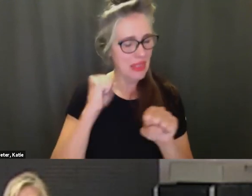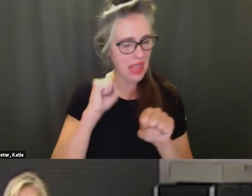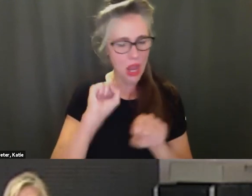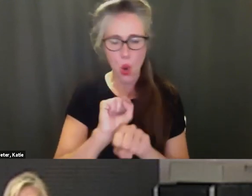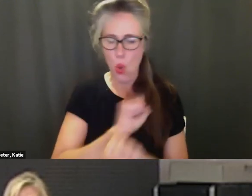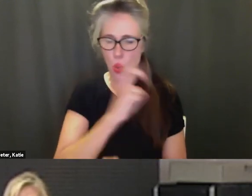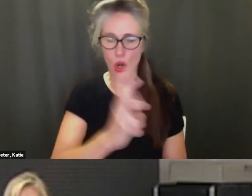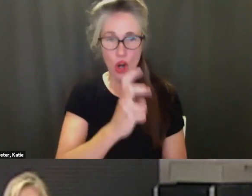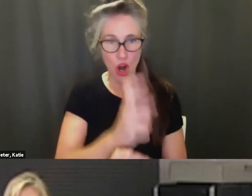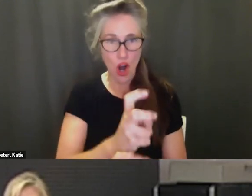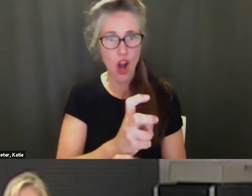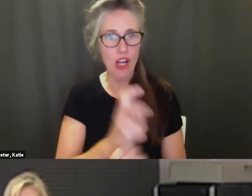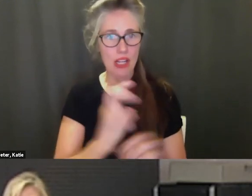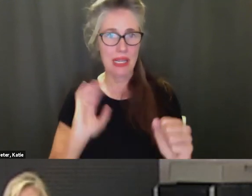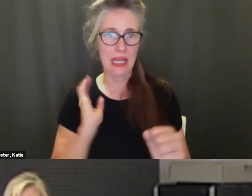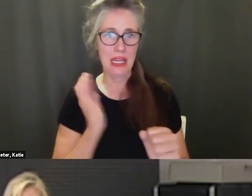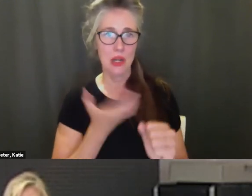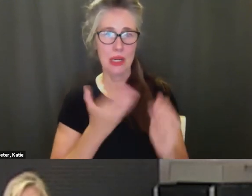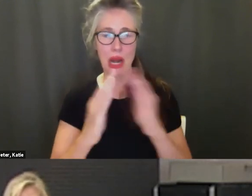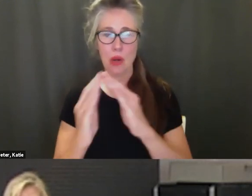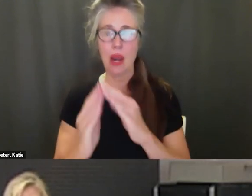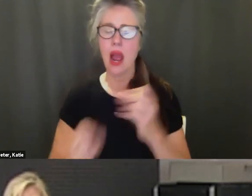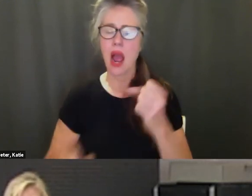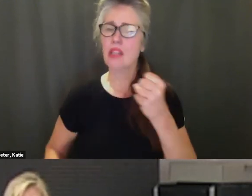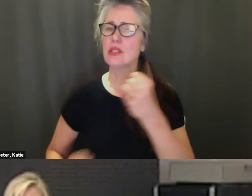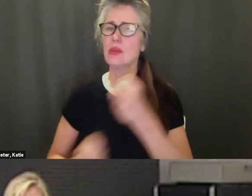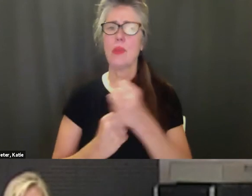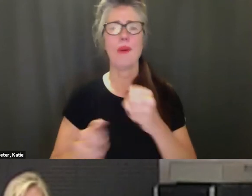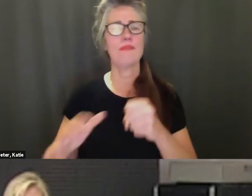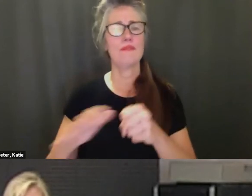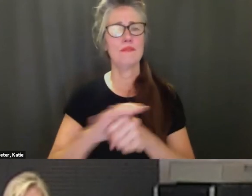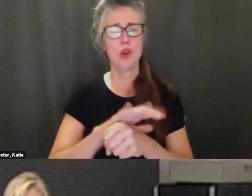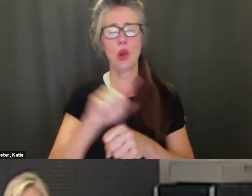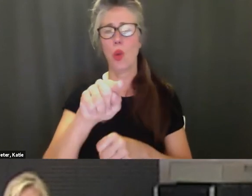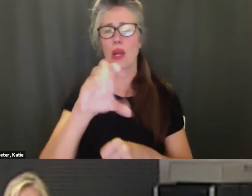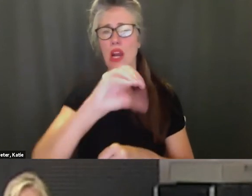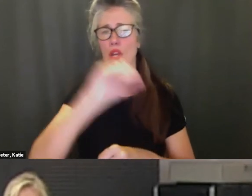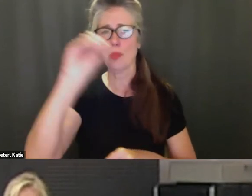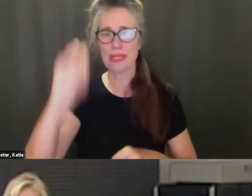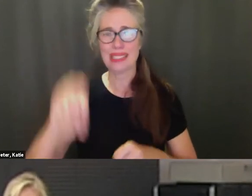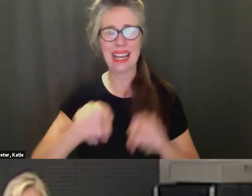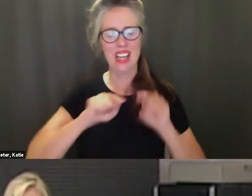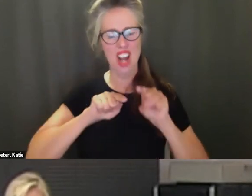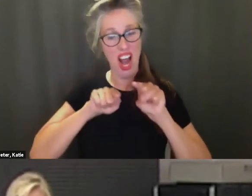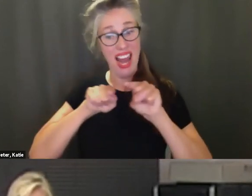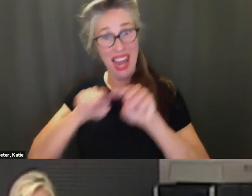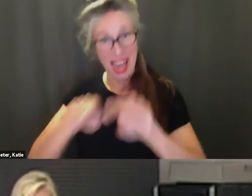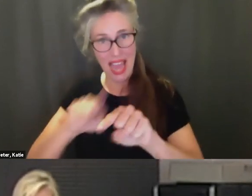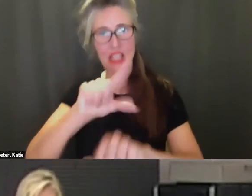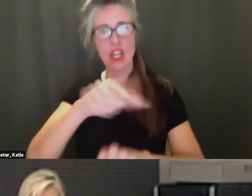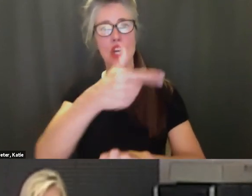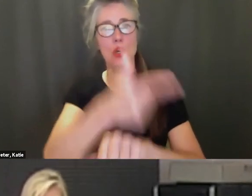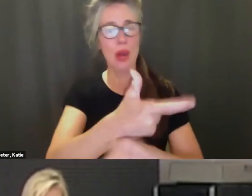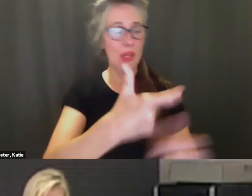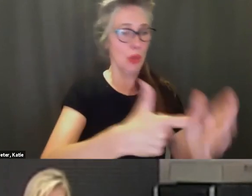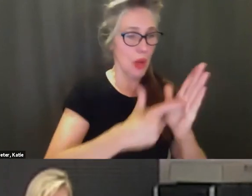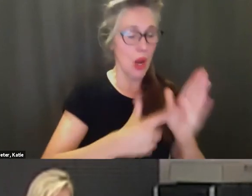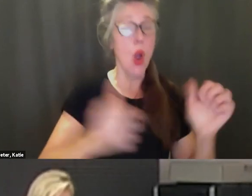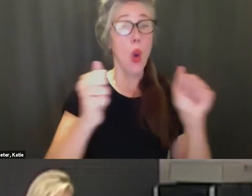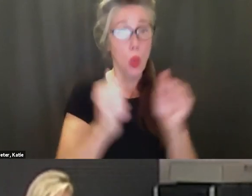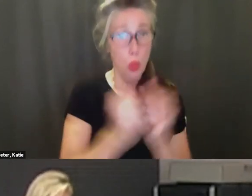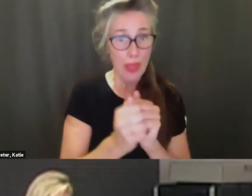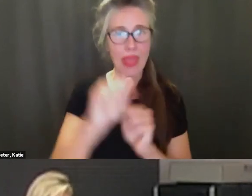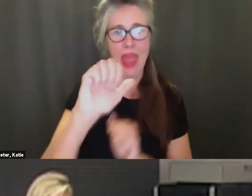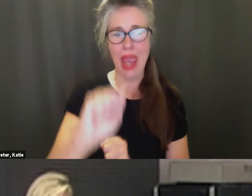And I'm fully supportive of 100% alignment. Thank you for this. Thank